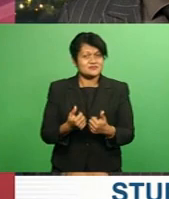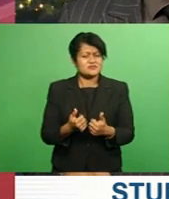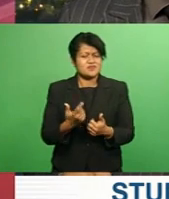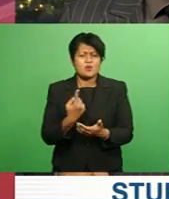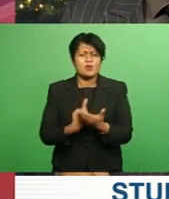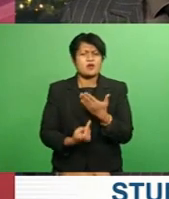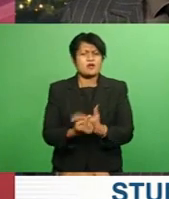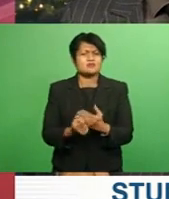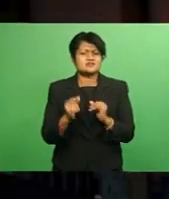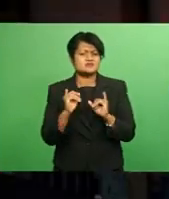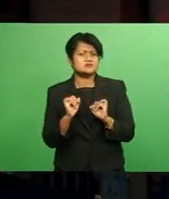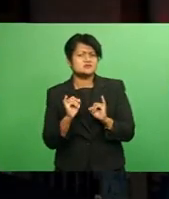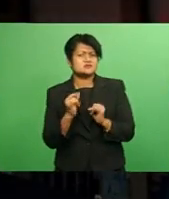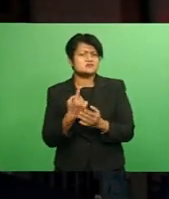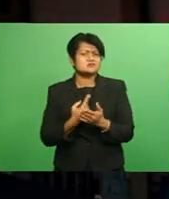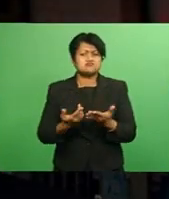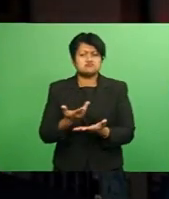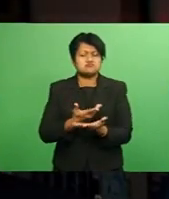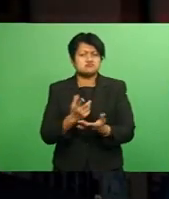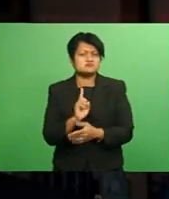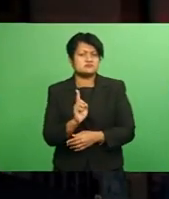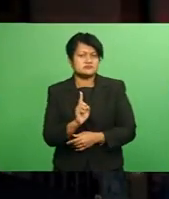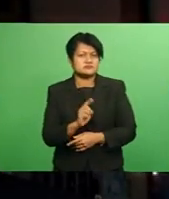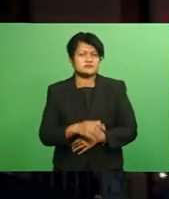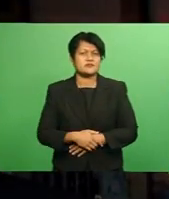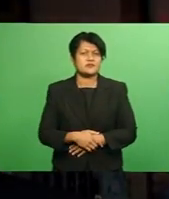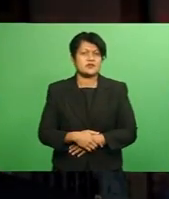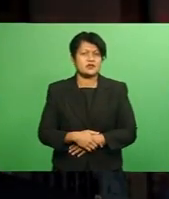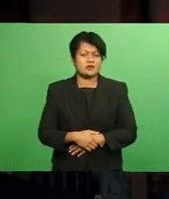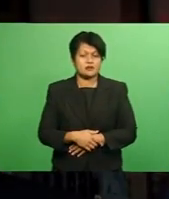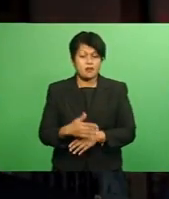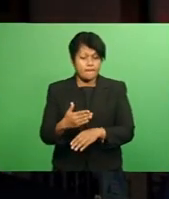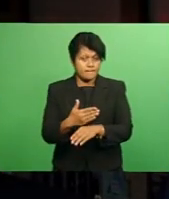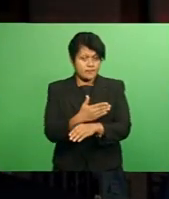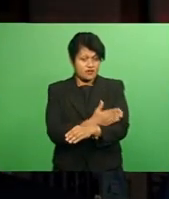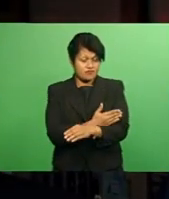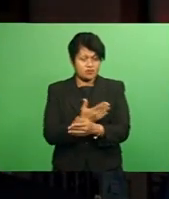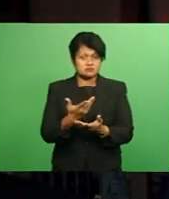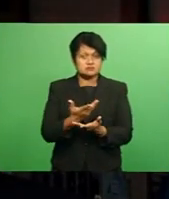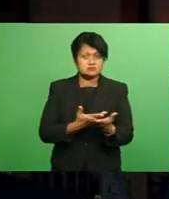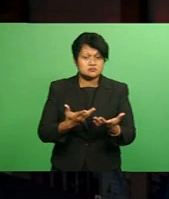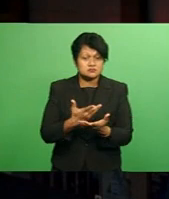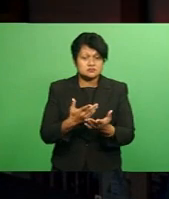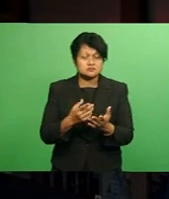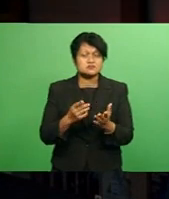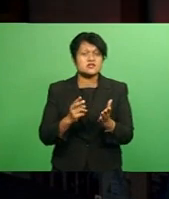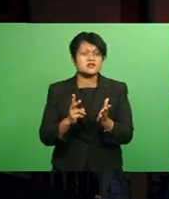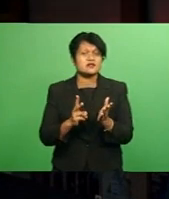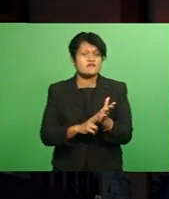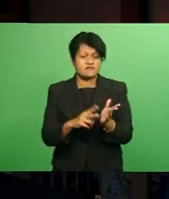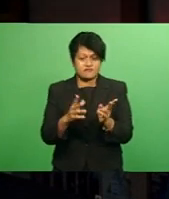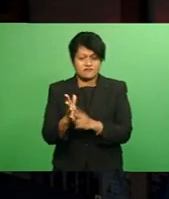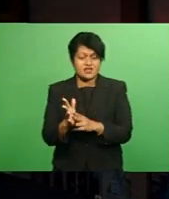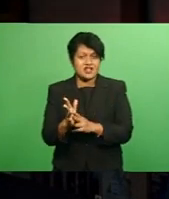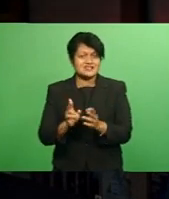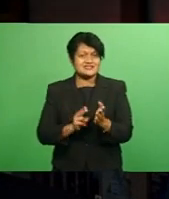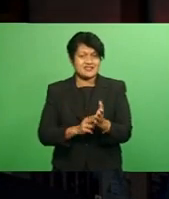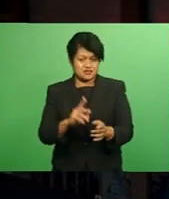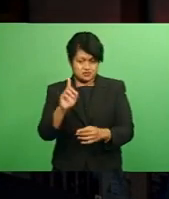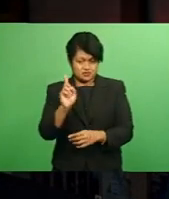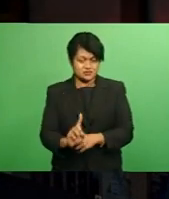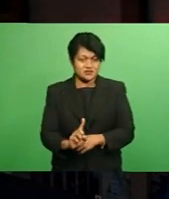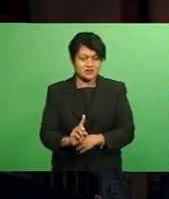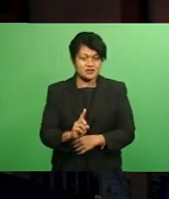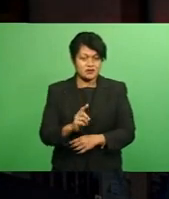discussed? Edwin, just before the Talanoa session kicked off at Bavu village today, the Prime Minister told the